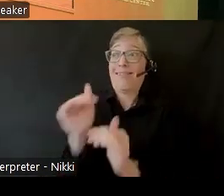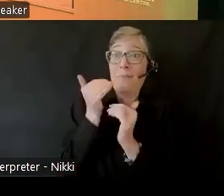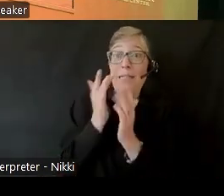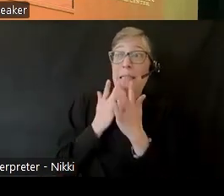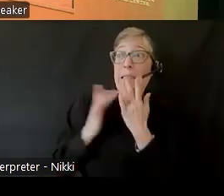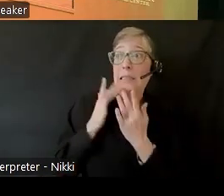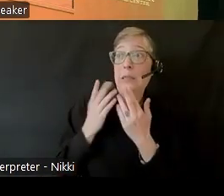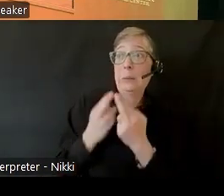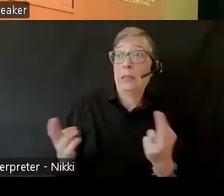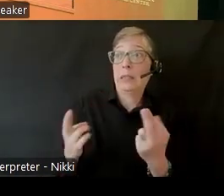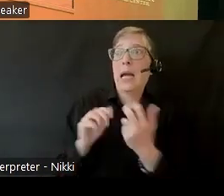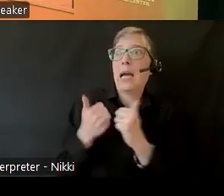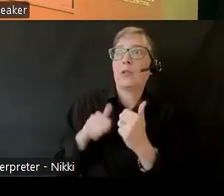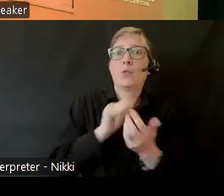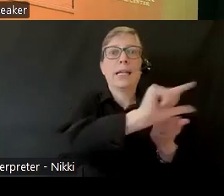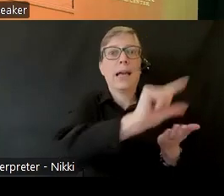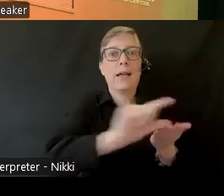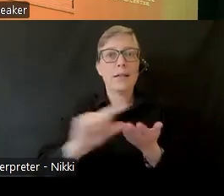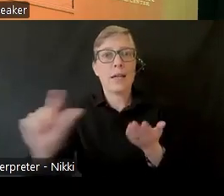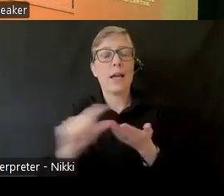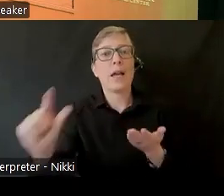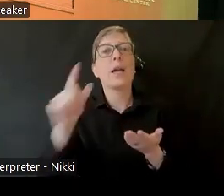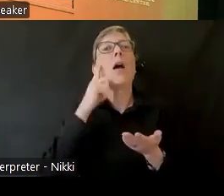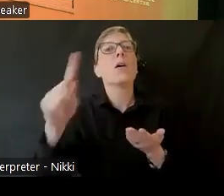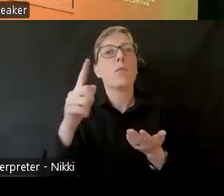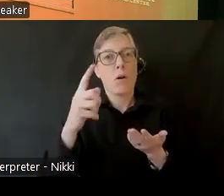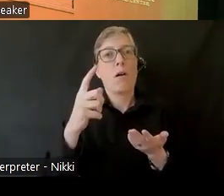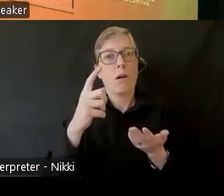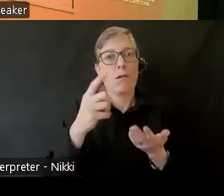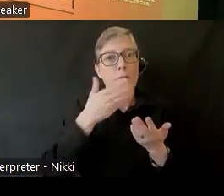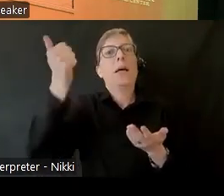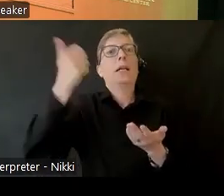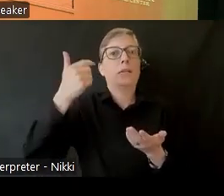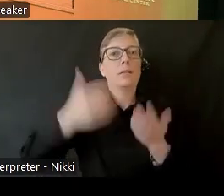that it produces the biggest bang for the buck? That's what I'm interested in.